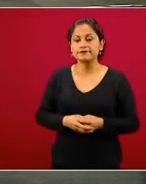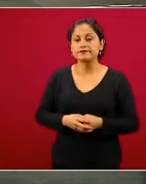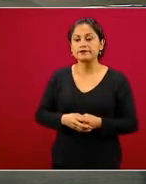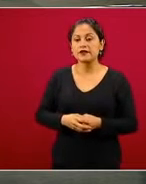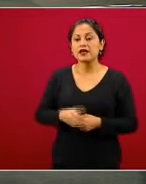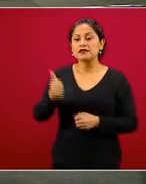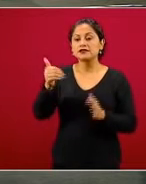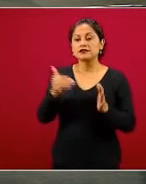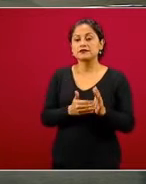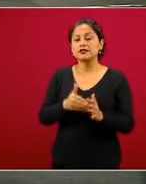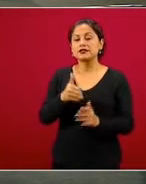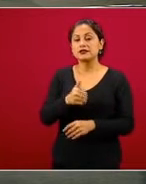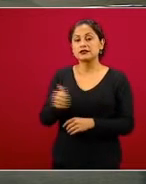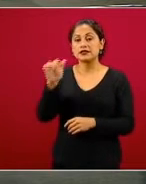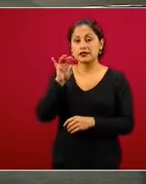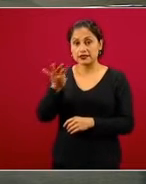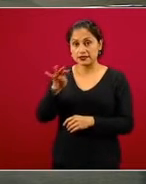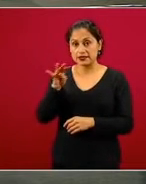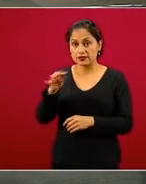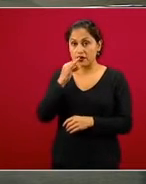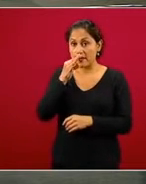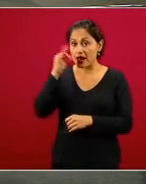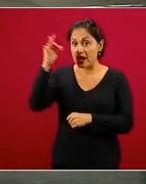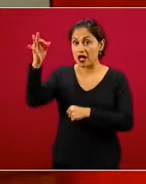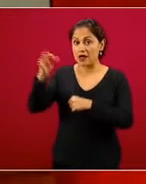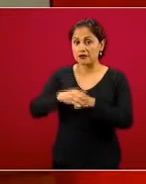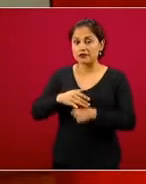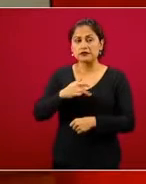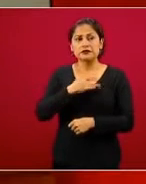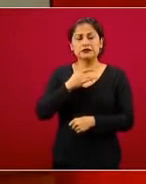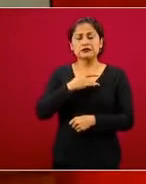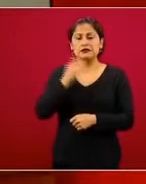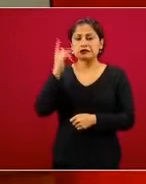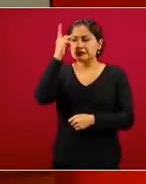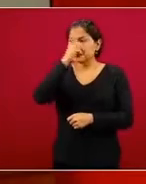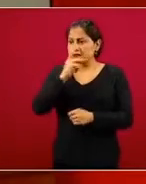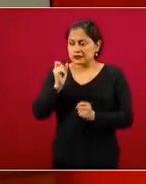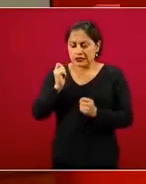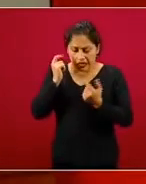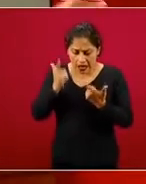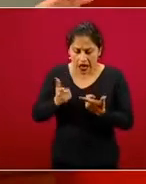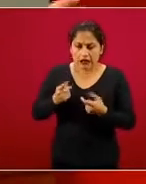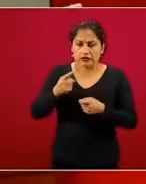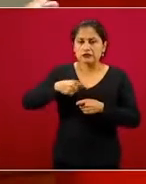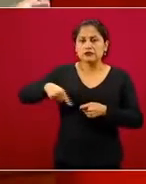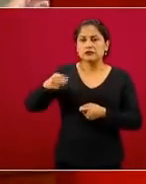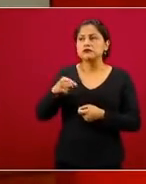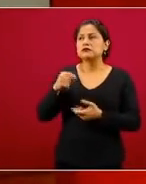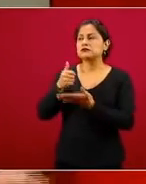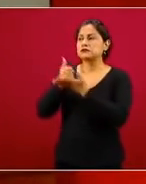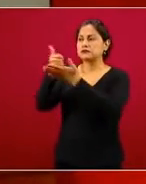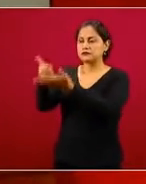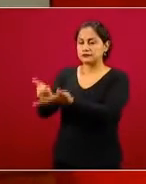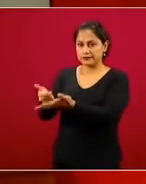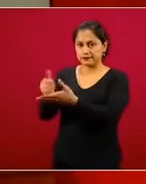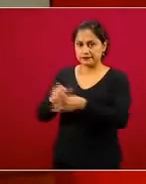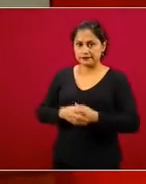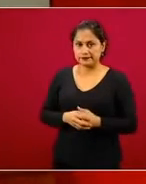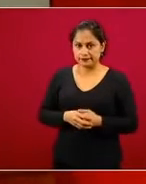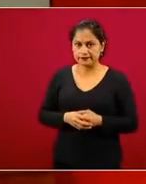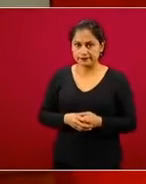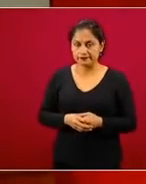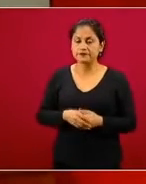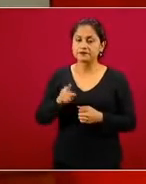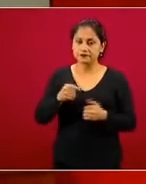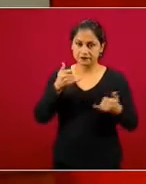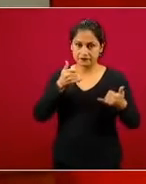were redirected to an emergency hotline. We're talking about over 4,000 people, and over 6,000